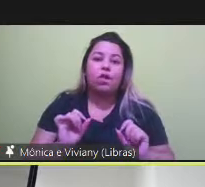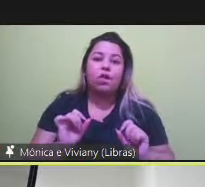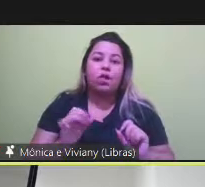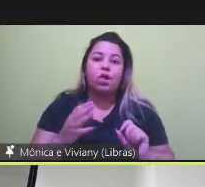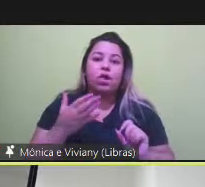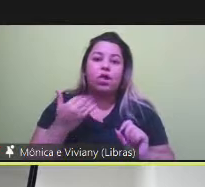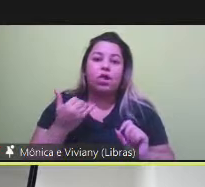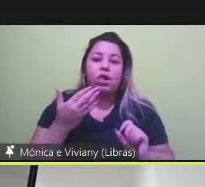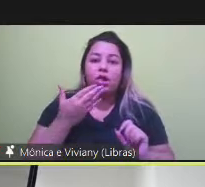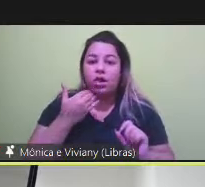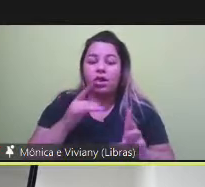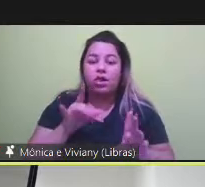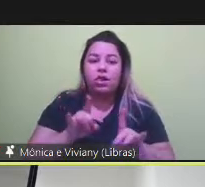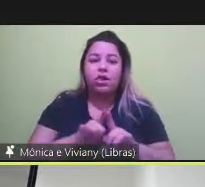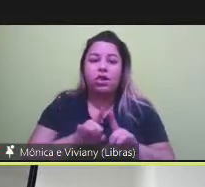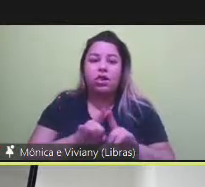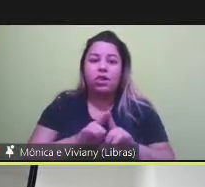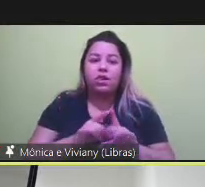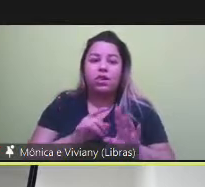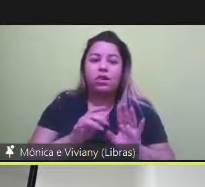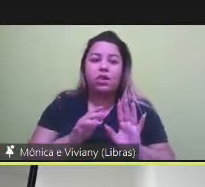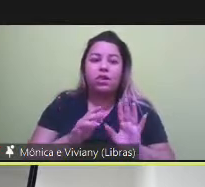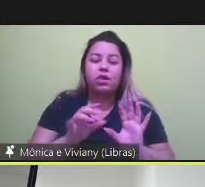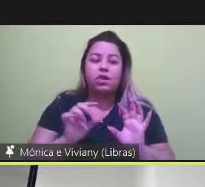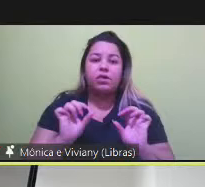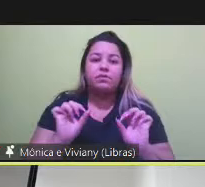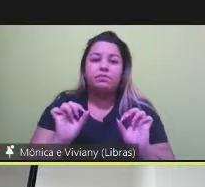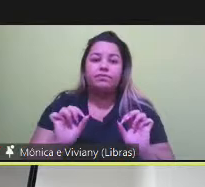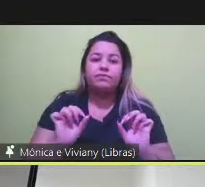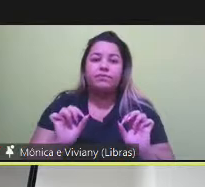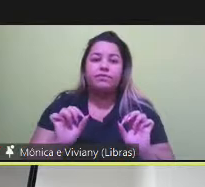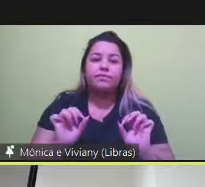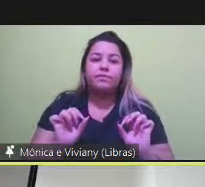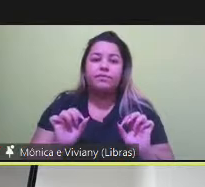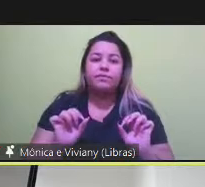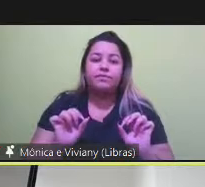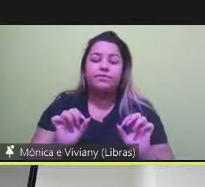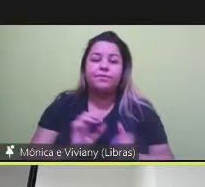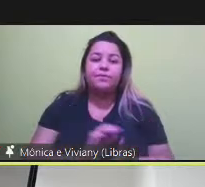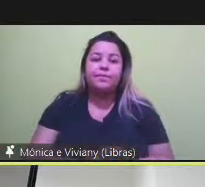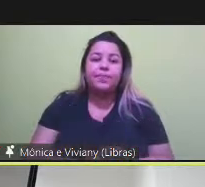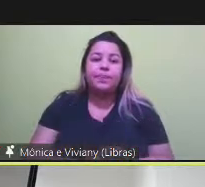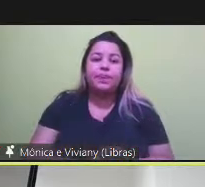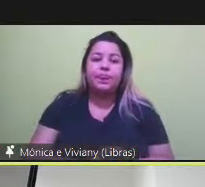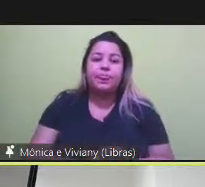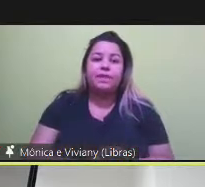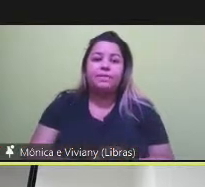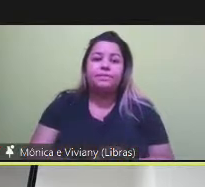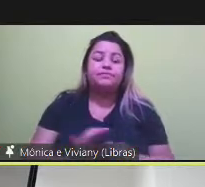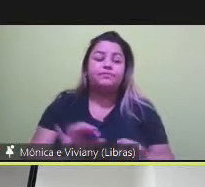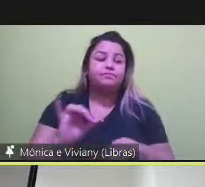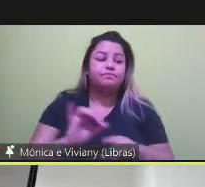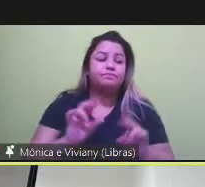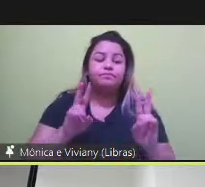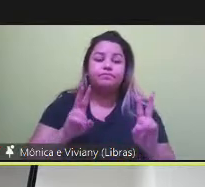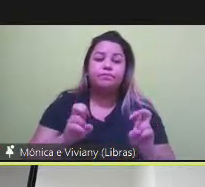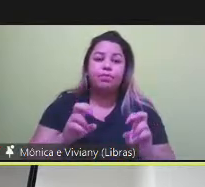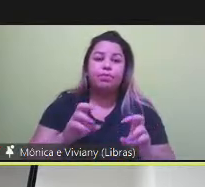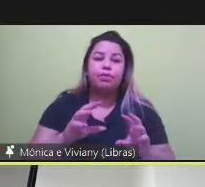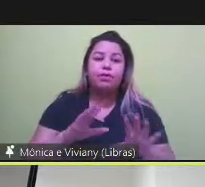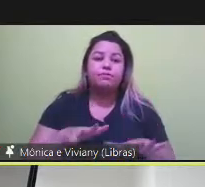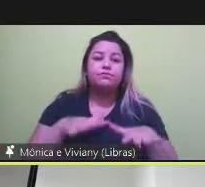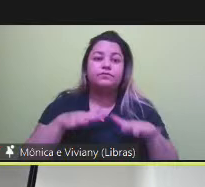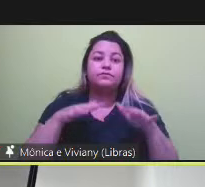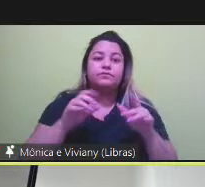and which products would contribute to for the ingestion of sugar and for the Portuguese